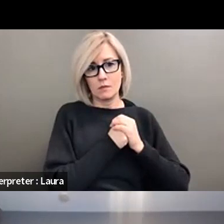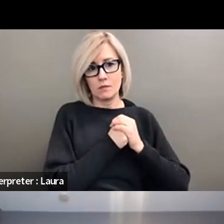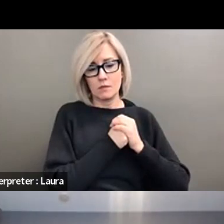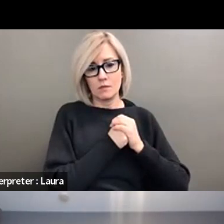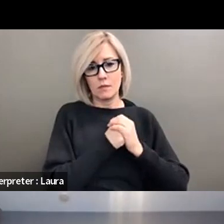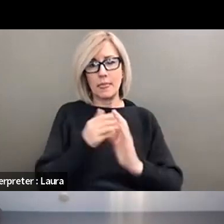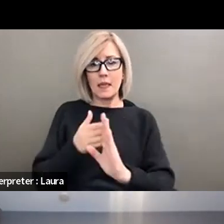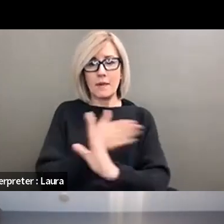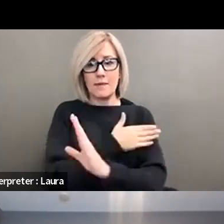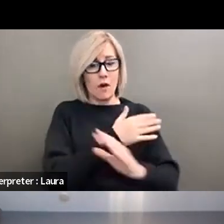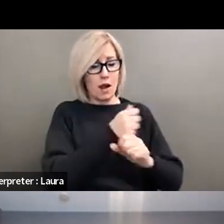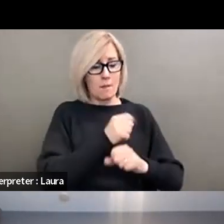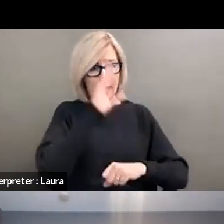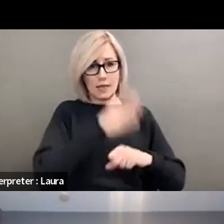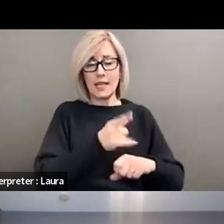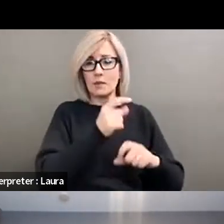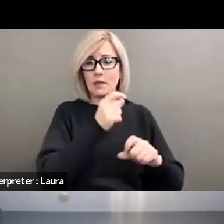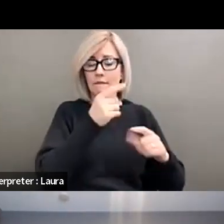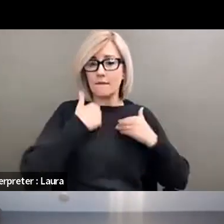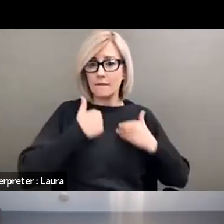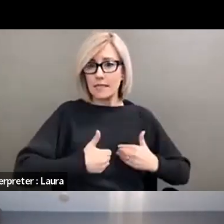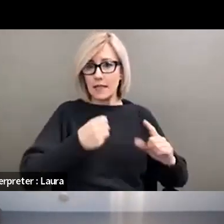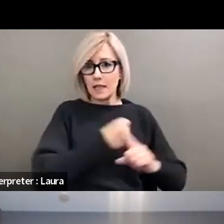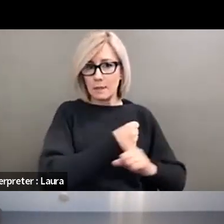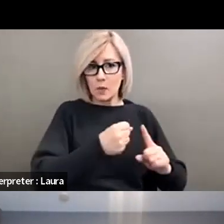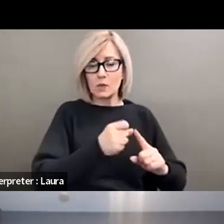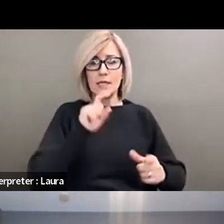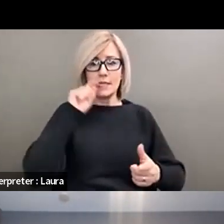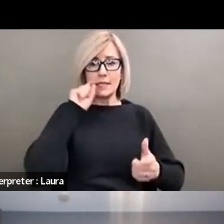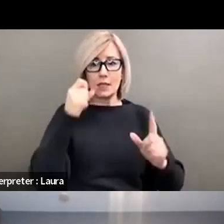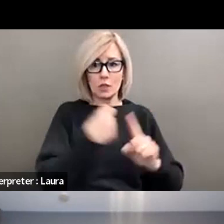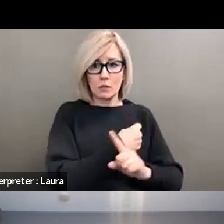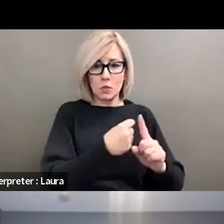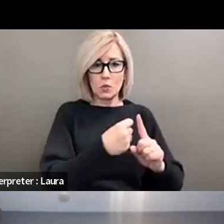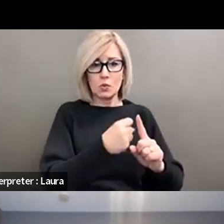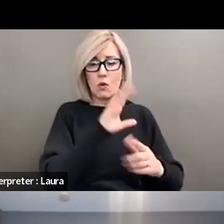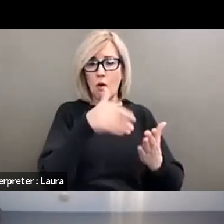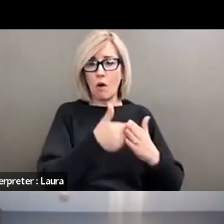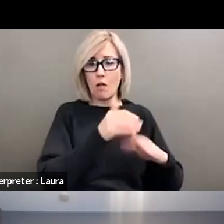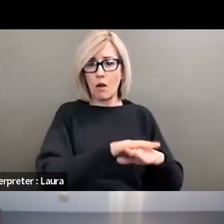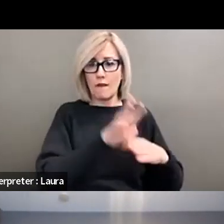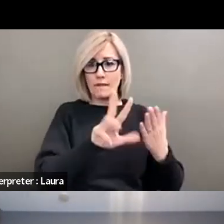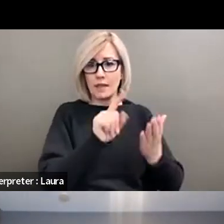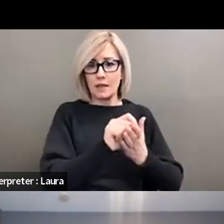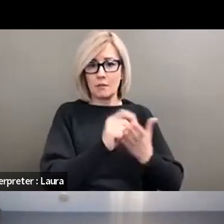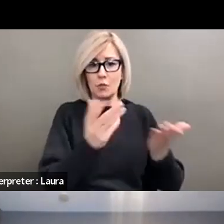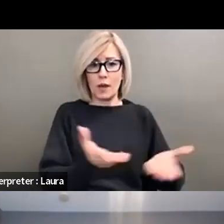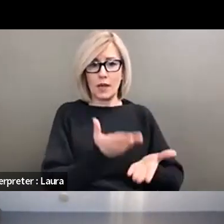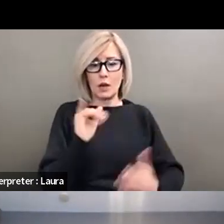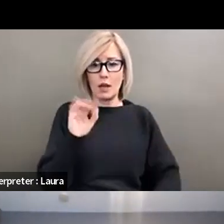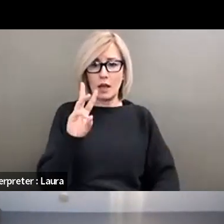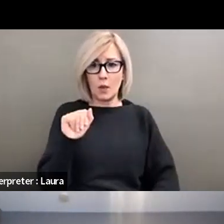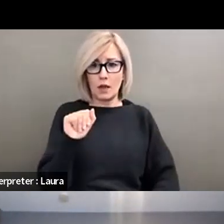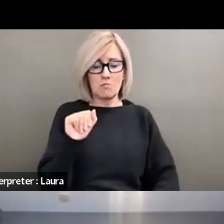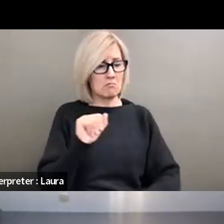before I got my son, he was physically abused and sexually abused, all caught on videotape right here in Iowa, all caught